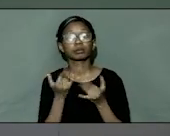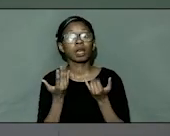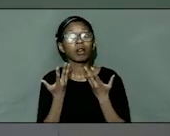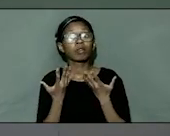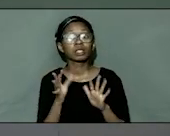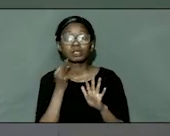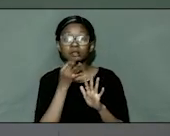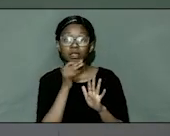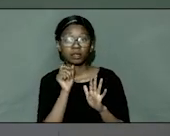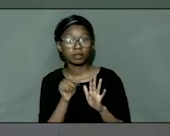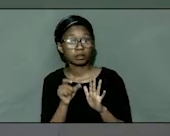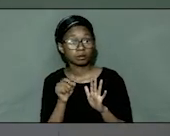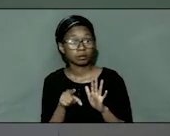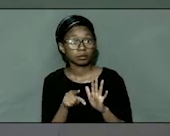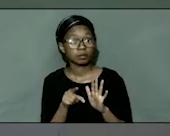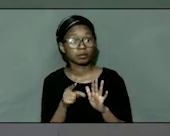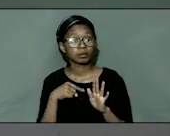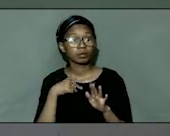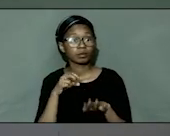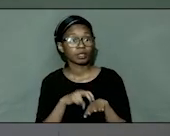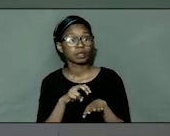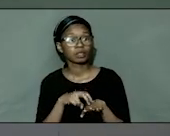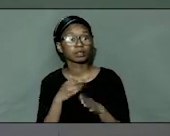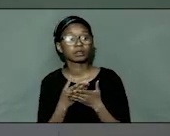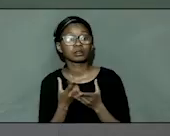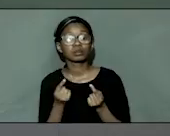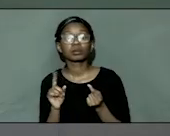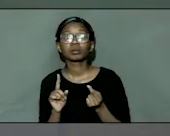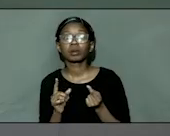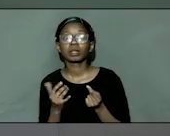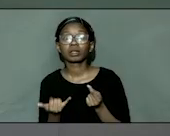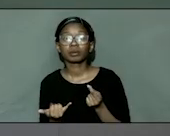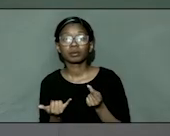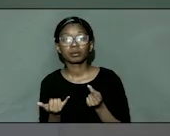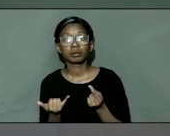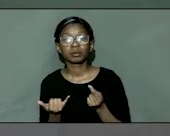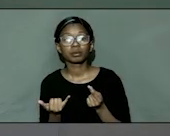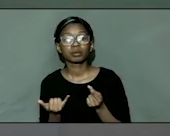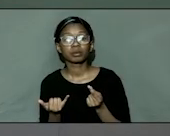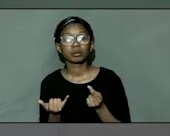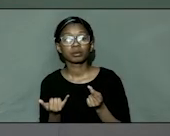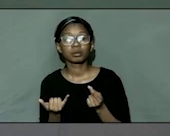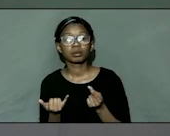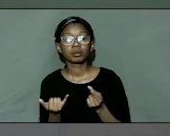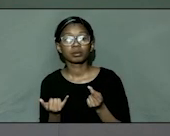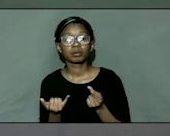that, we must be able to do what now?